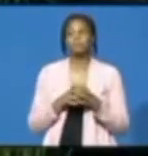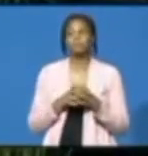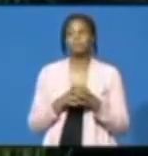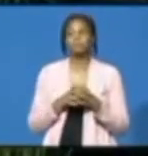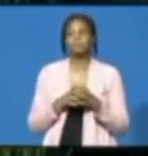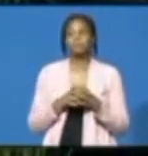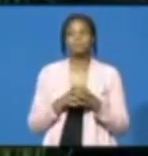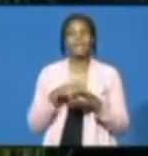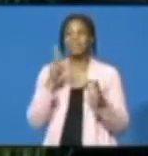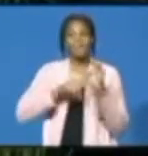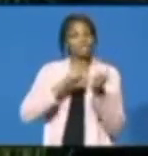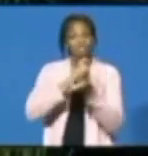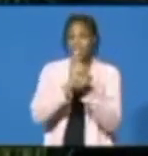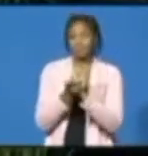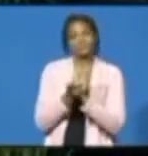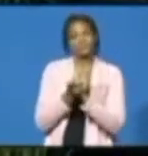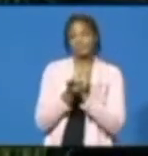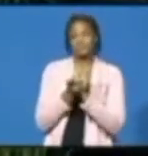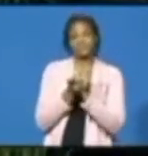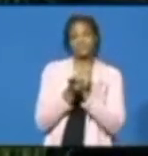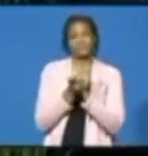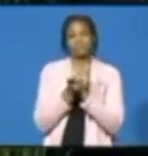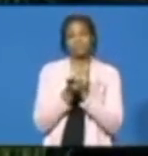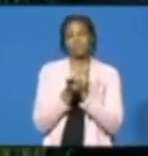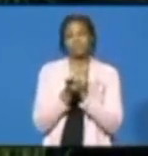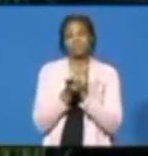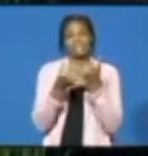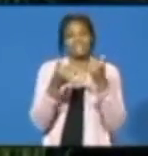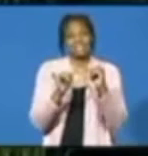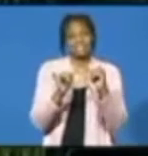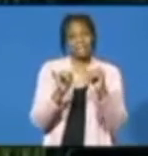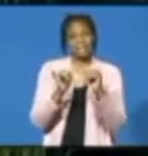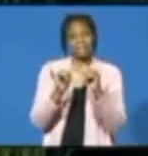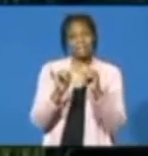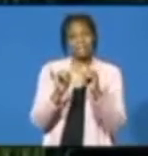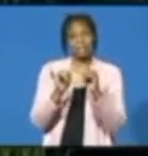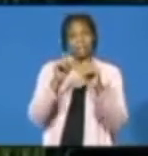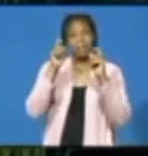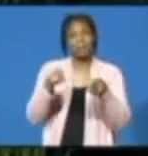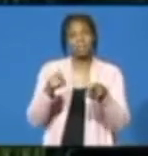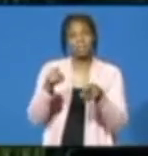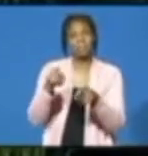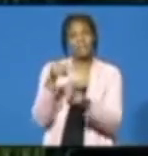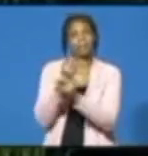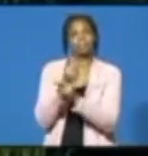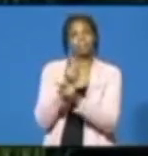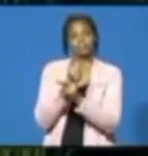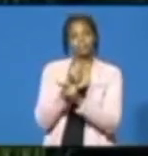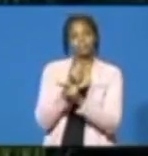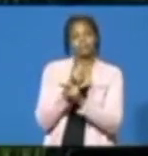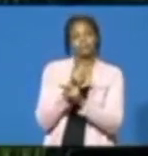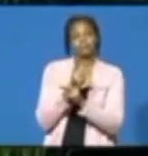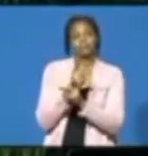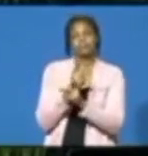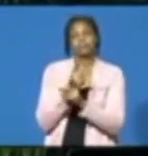and unchangeable and still binding As we